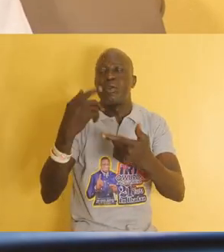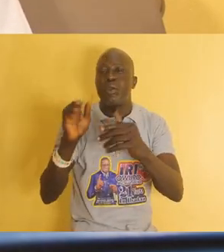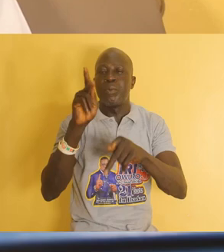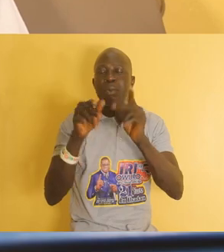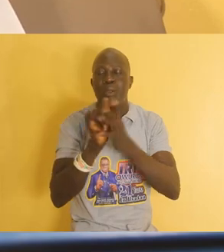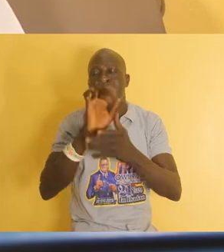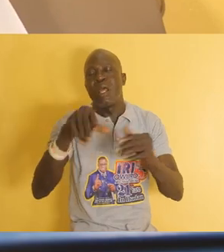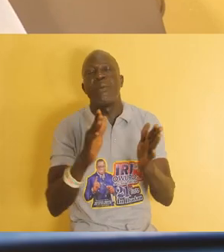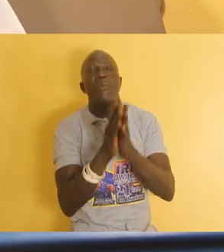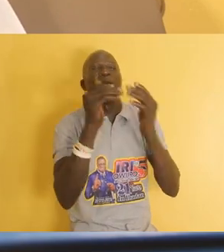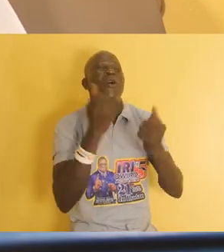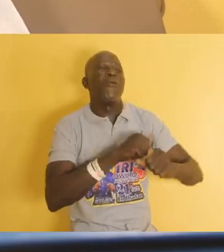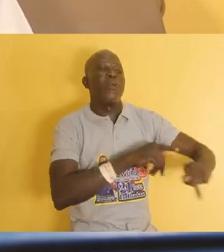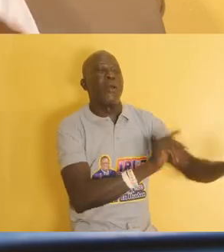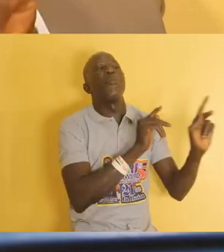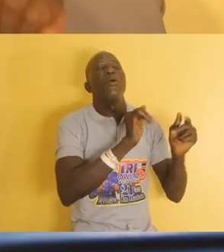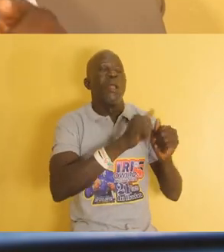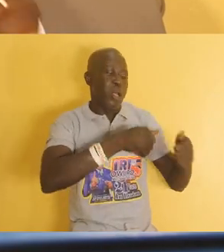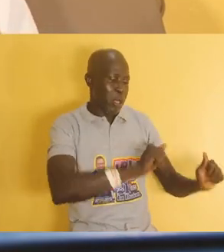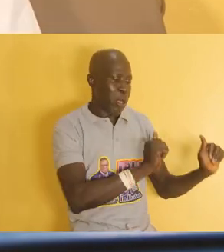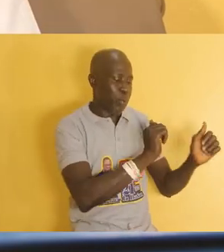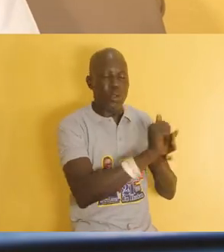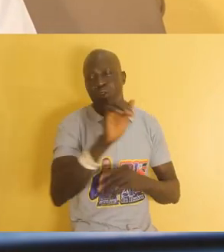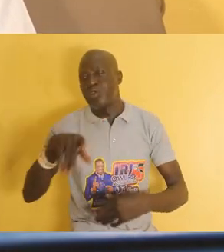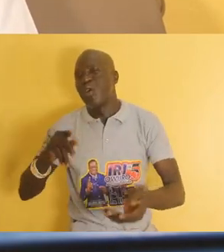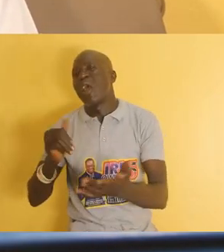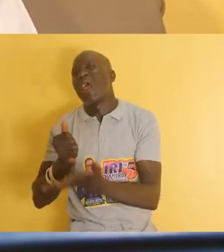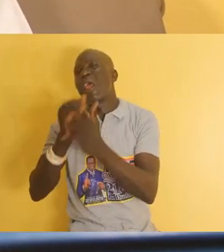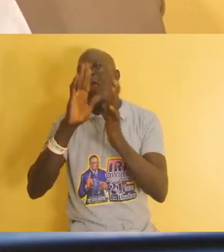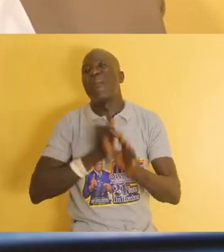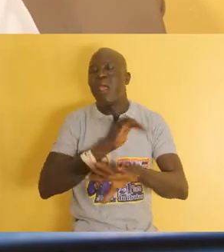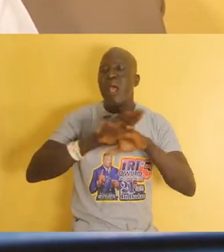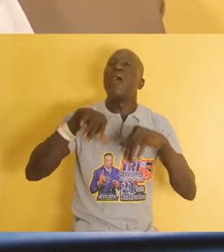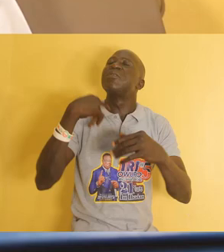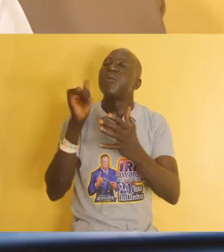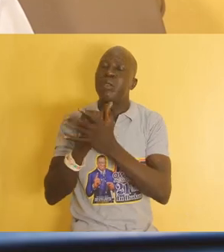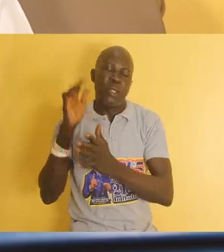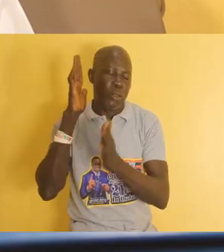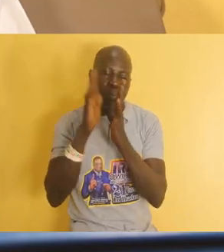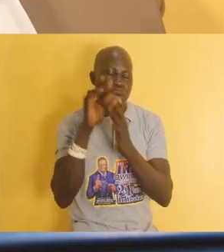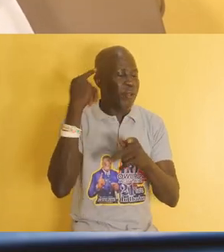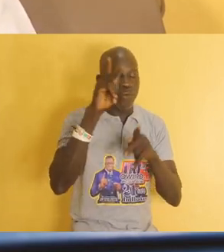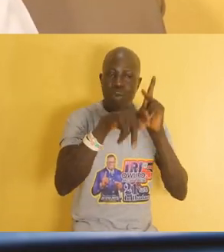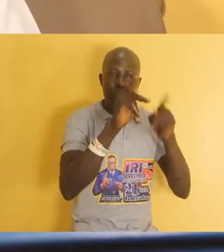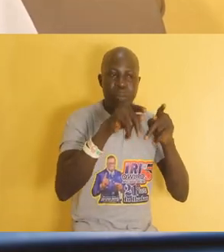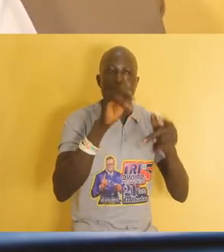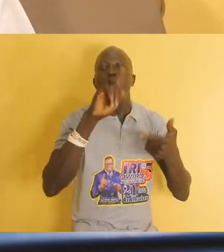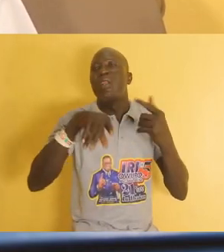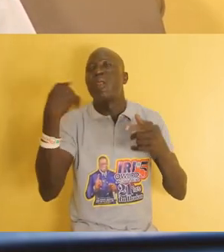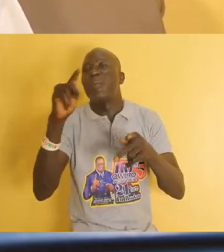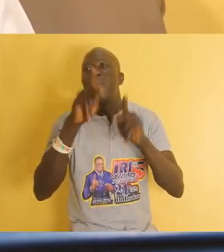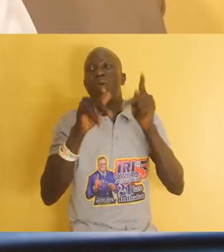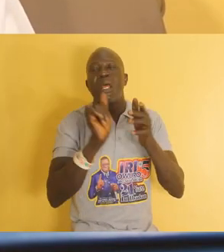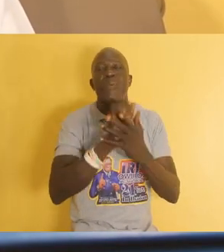thousands of people that the power of apostle help. I said we'll pray for people. And what about to learn